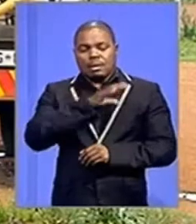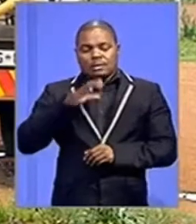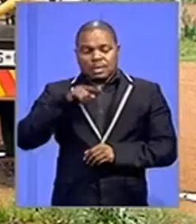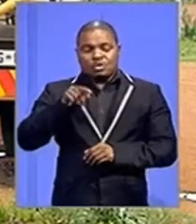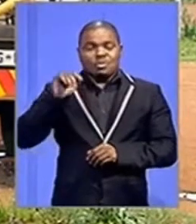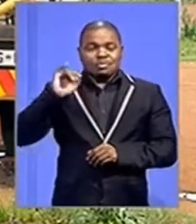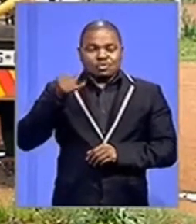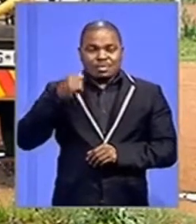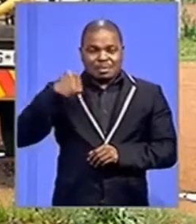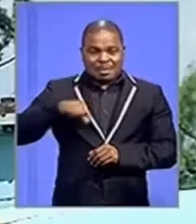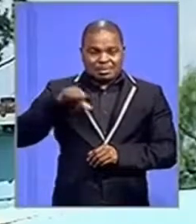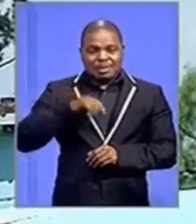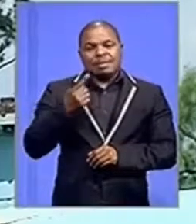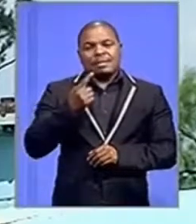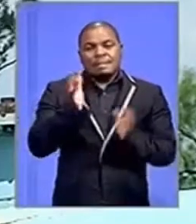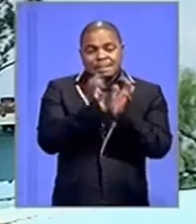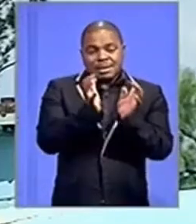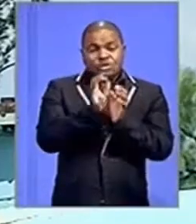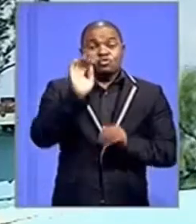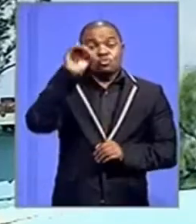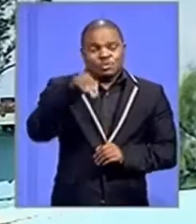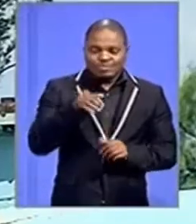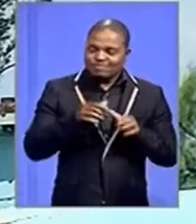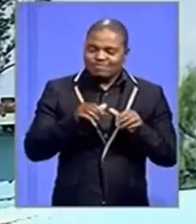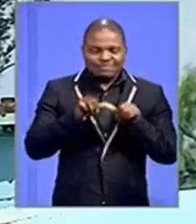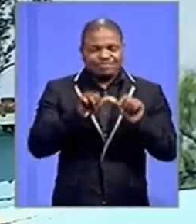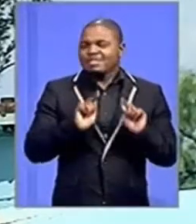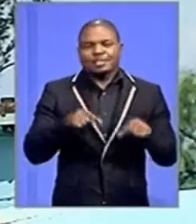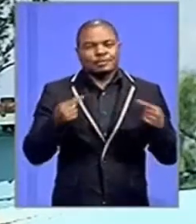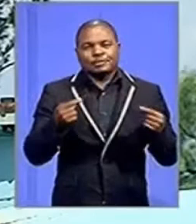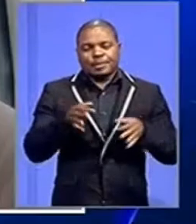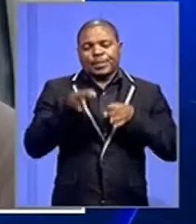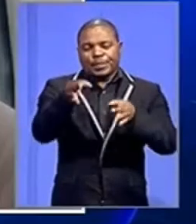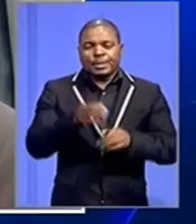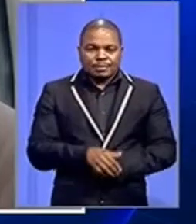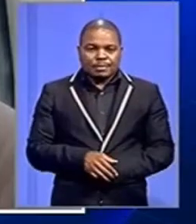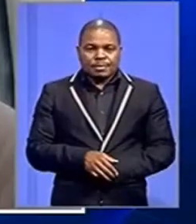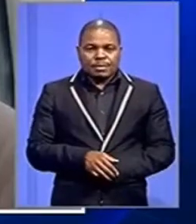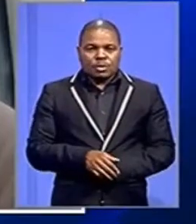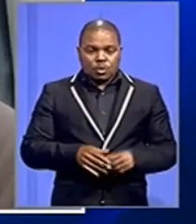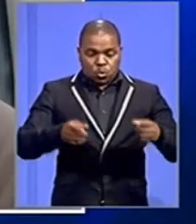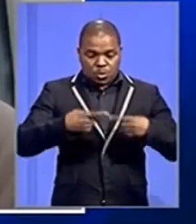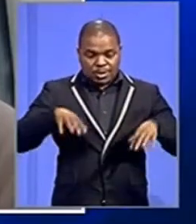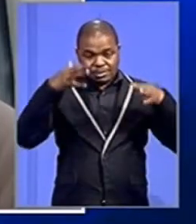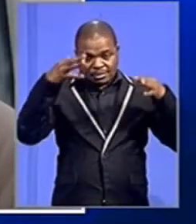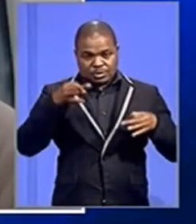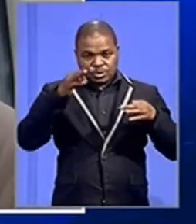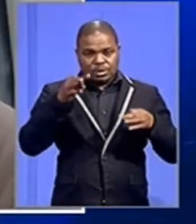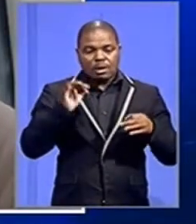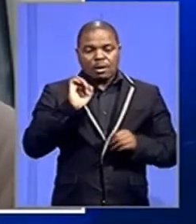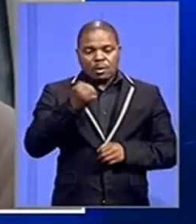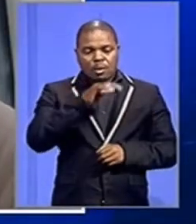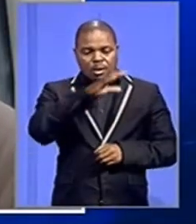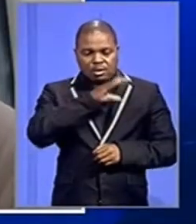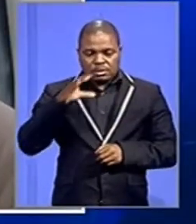wa Johannesburg e rulaganyeditsweng ka moso ga e kitla e tswelela mo bekeng eno. We then took a decision that we will then postpone our